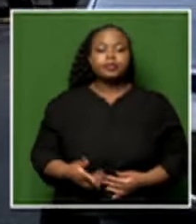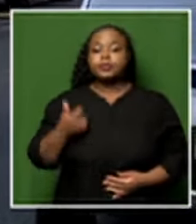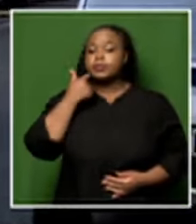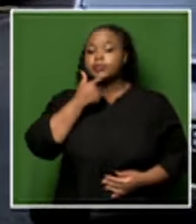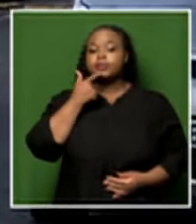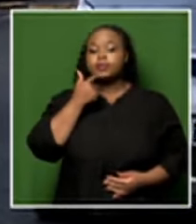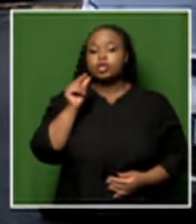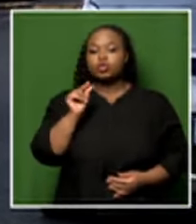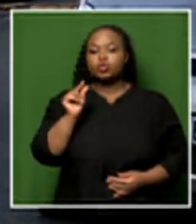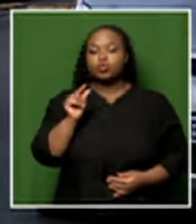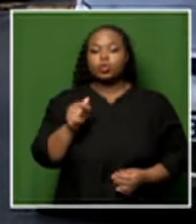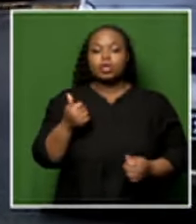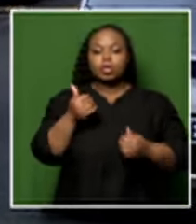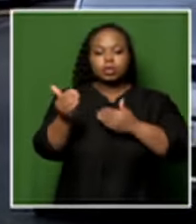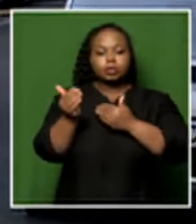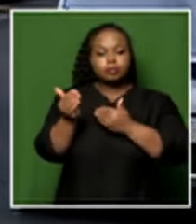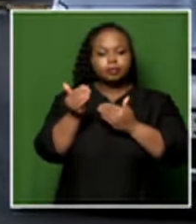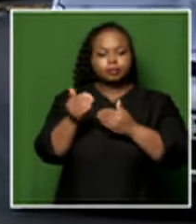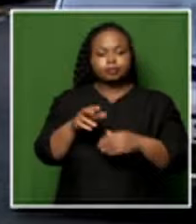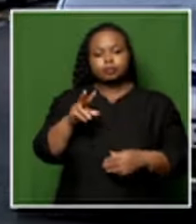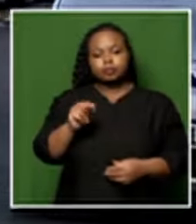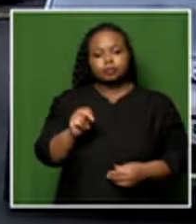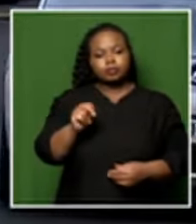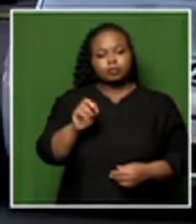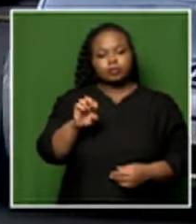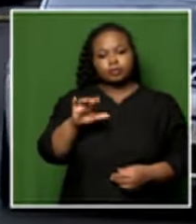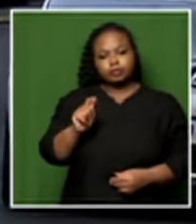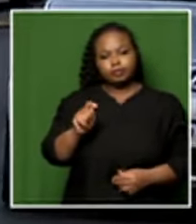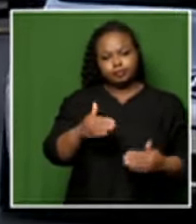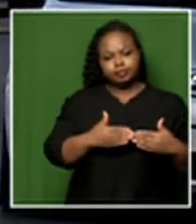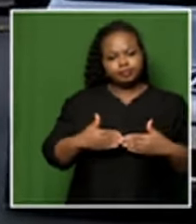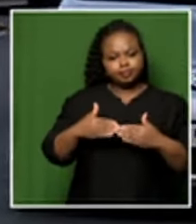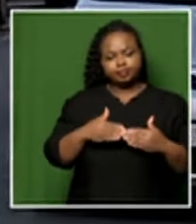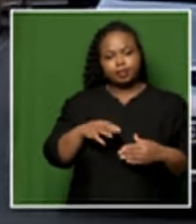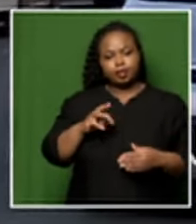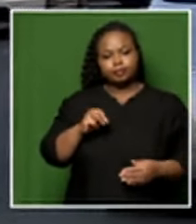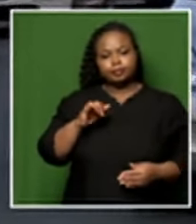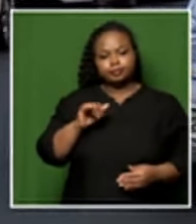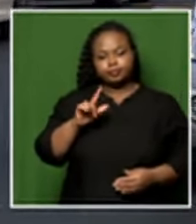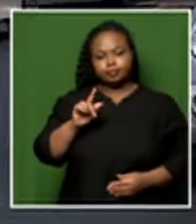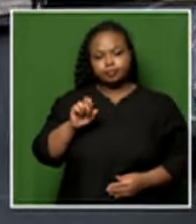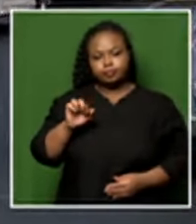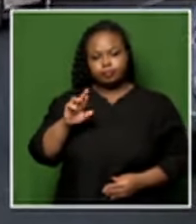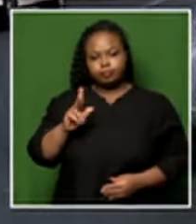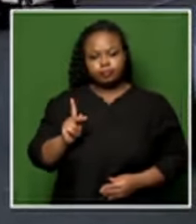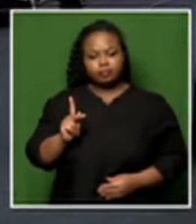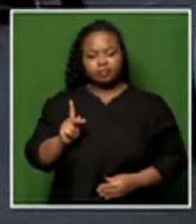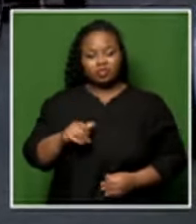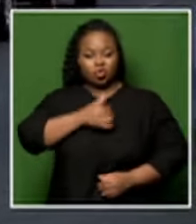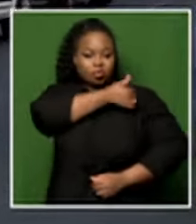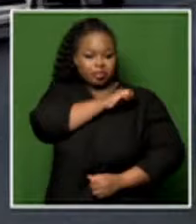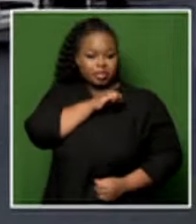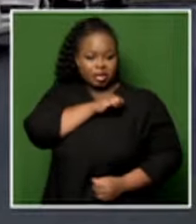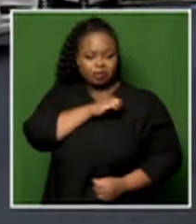meters away from the Netcare Milpark Hospital main entrance. But as you can